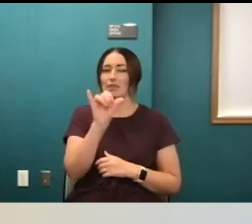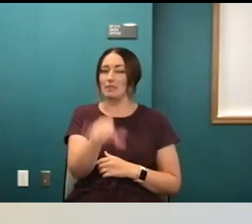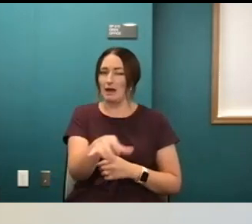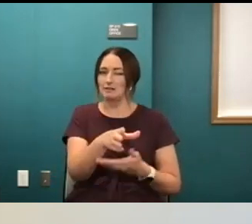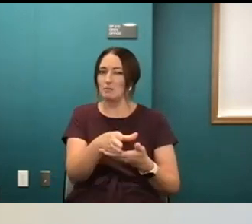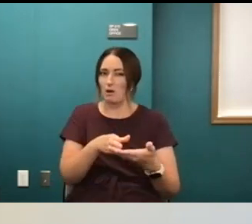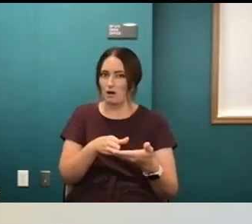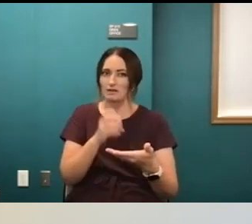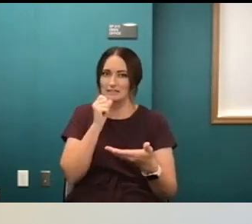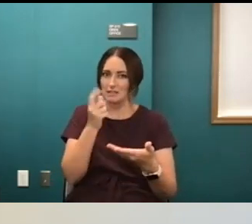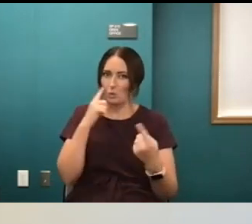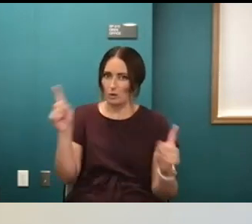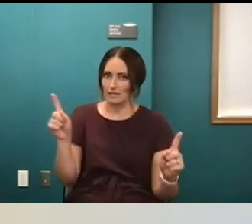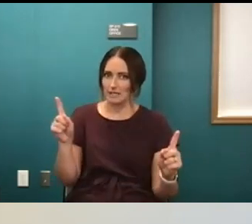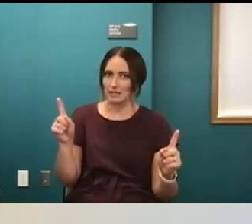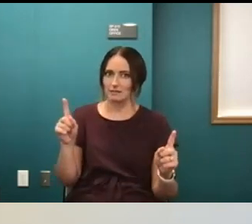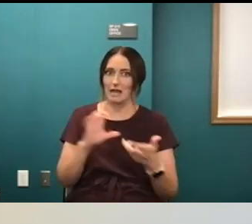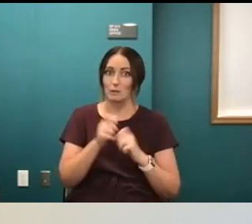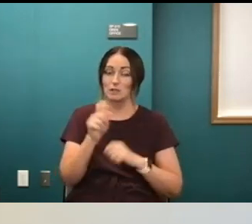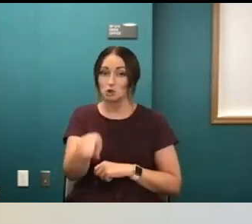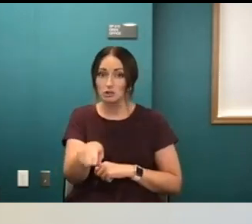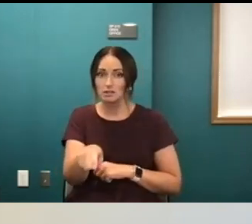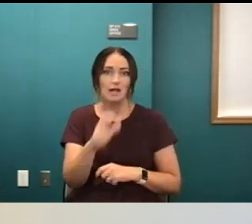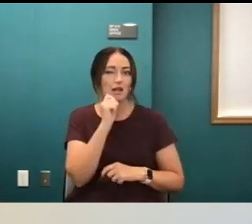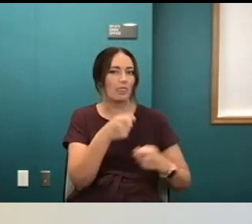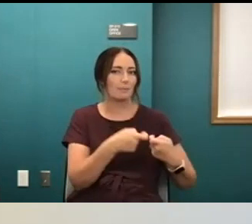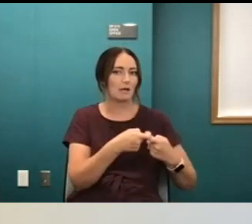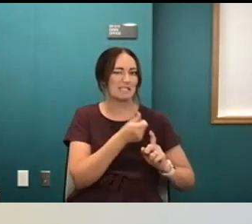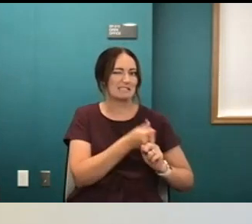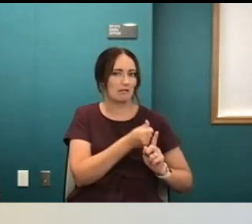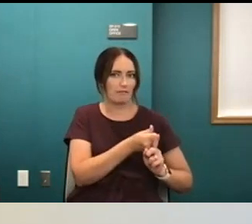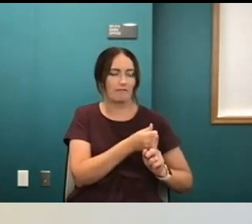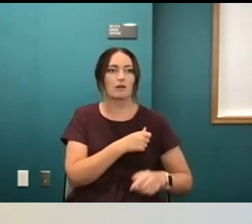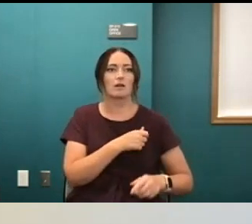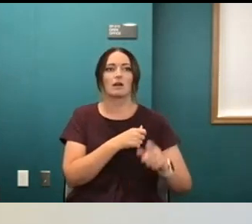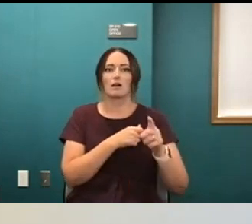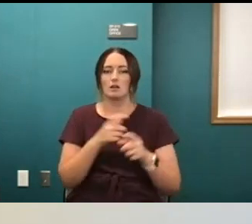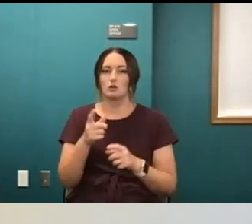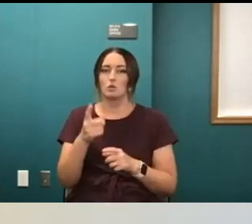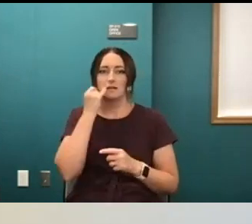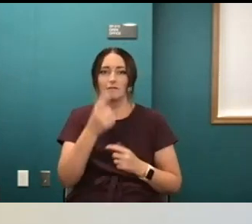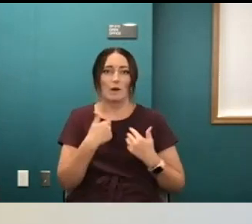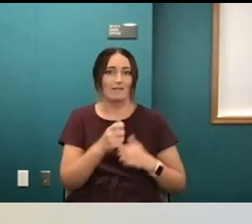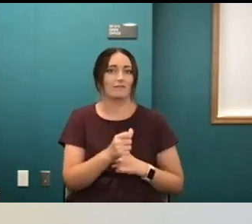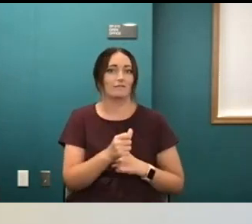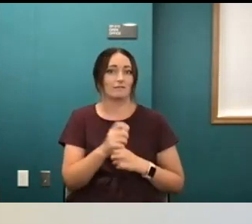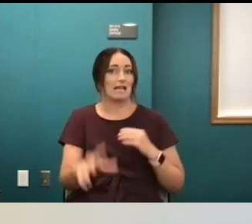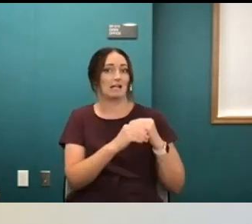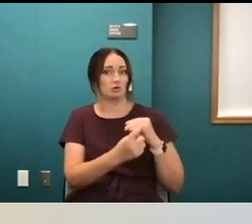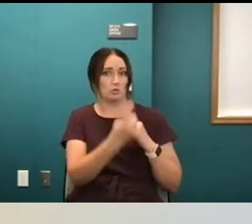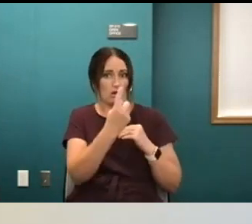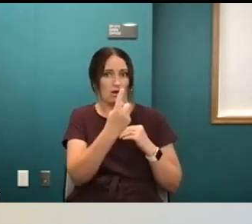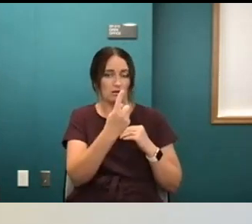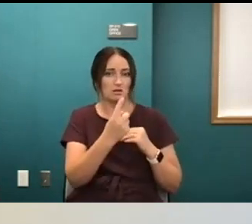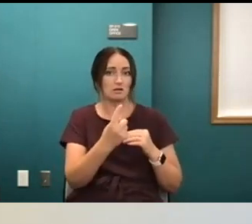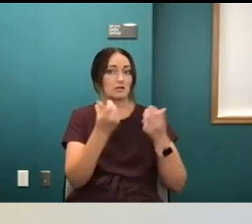not working the way we expect it to, and not the batteries themselves. If you have an extra one of those adapters and can